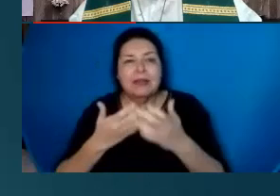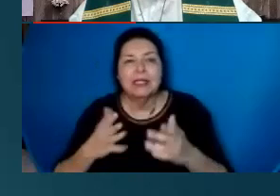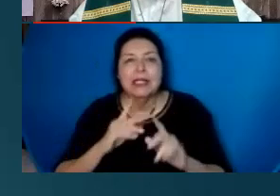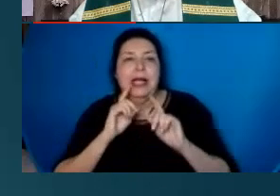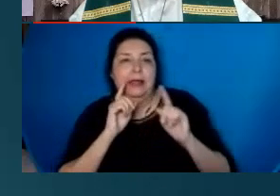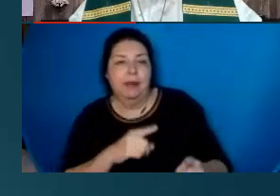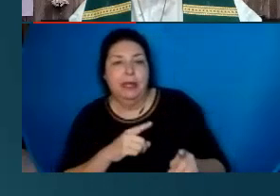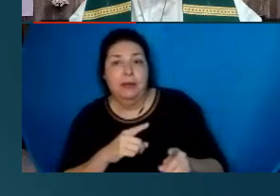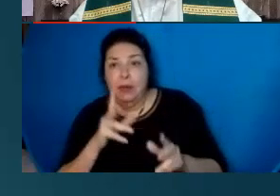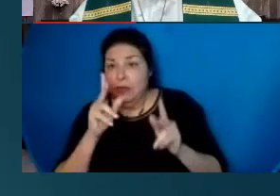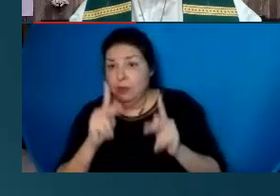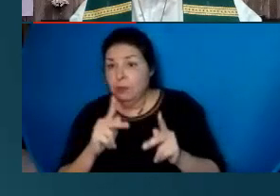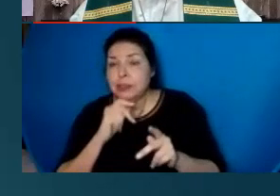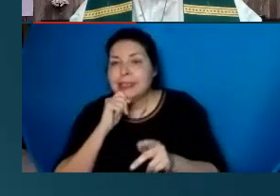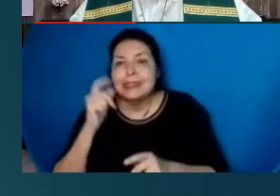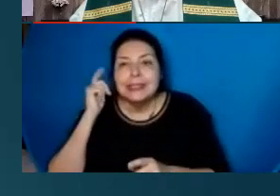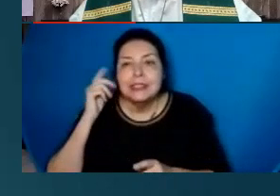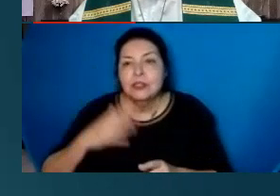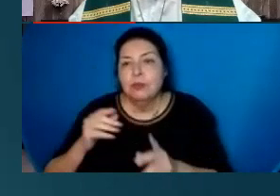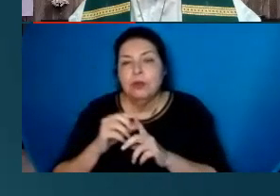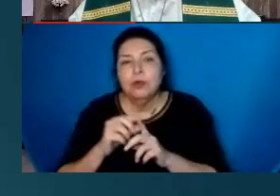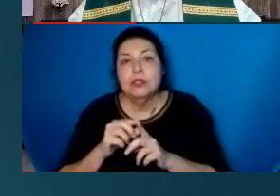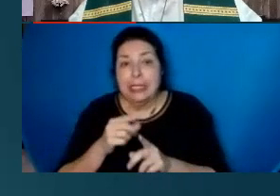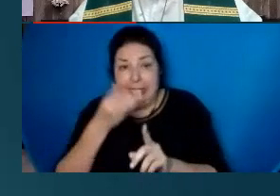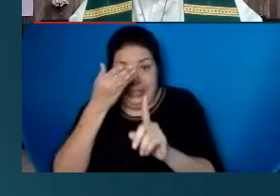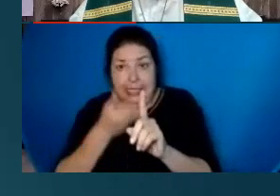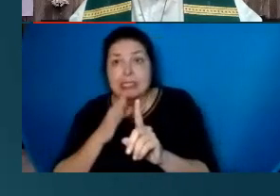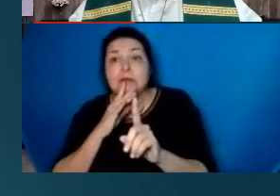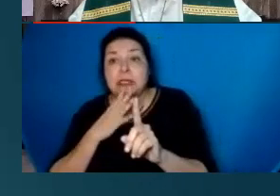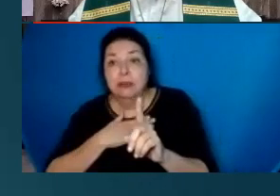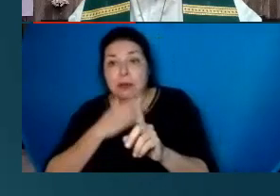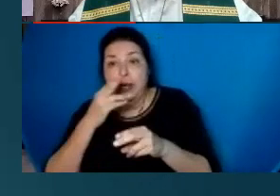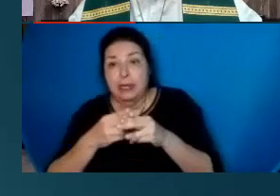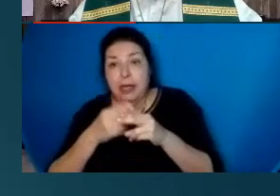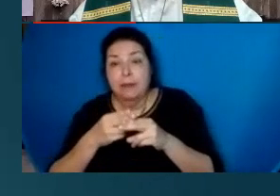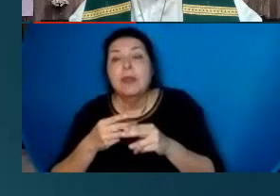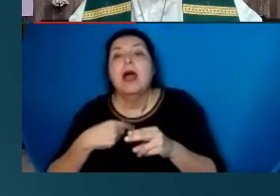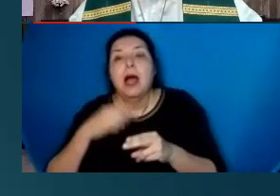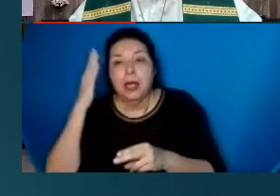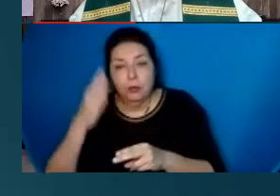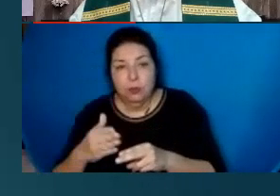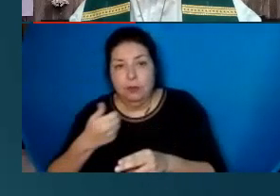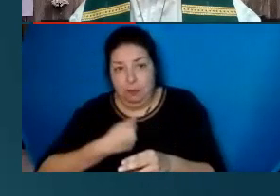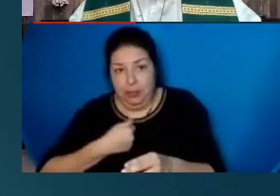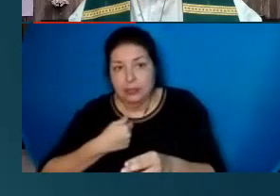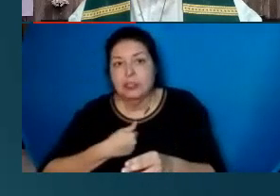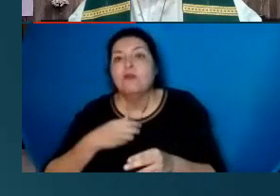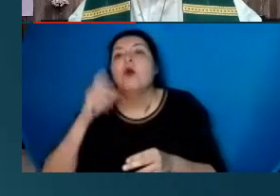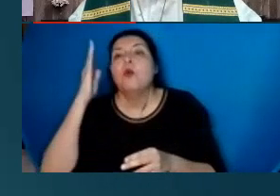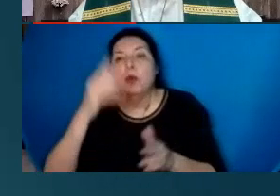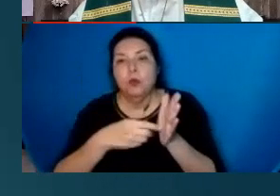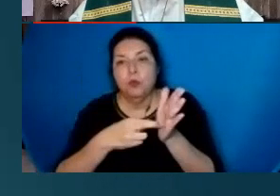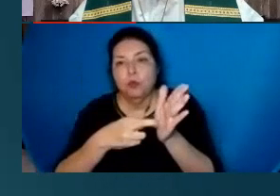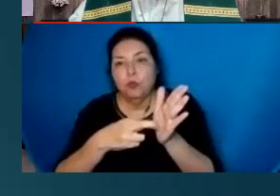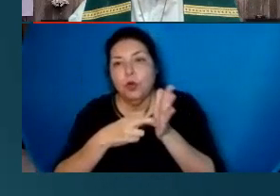will not listen to my words that he shall speak in my name, I myself will require it of him. But